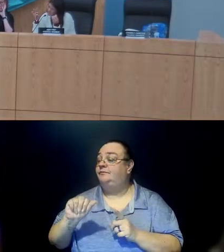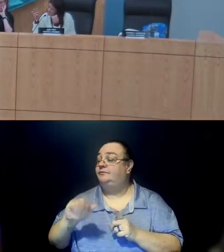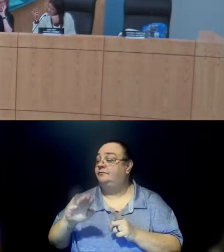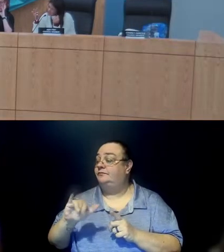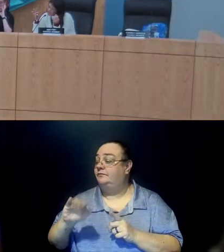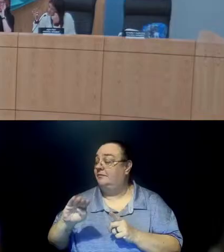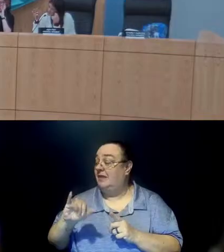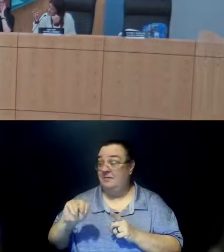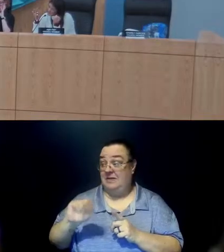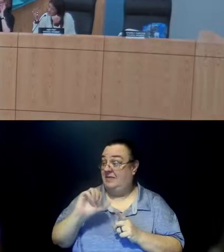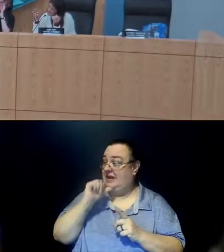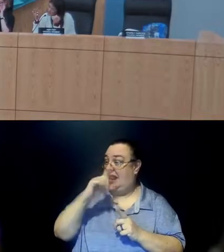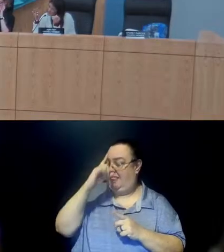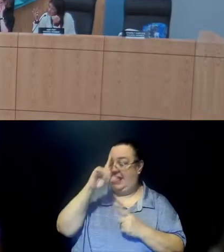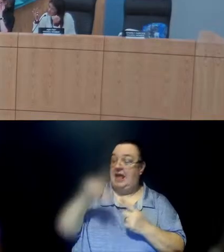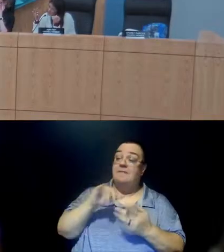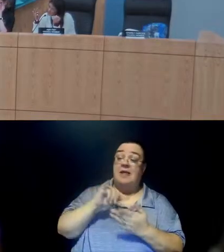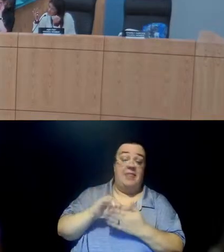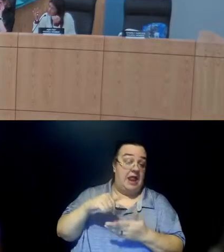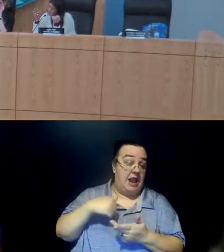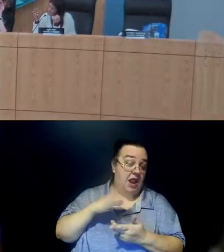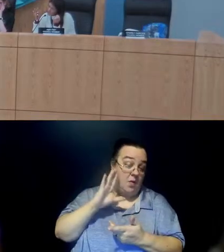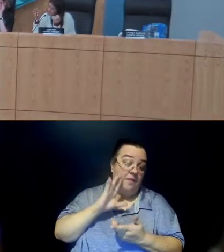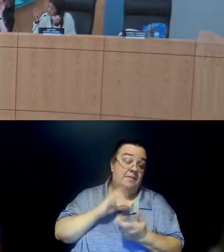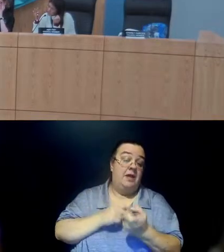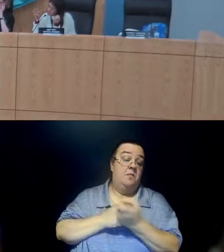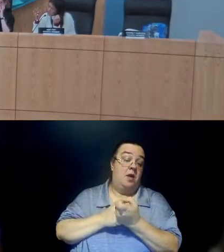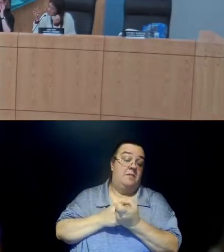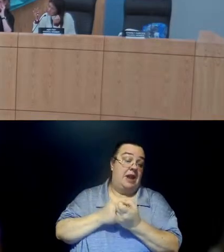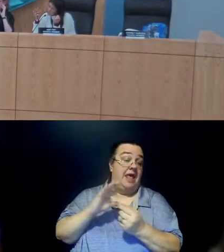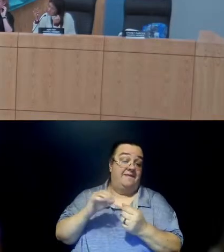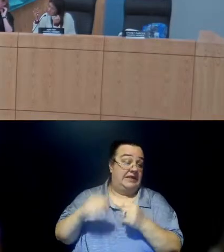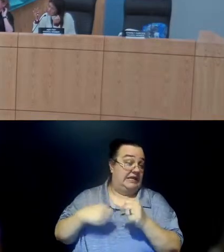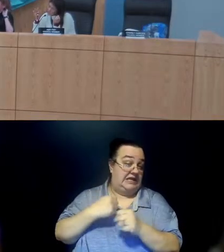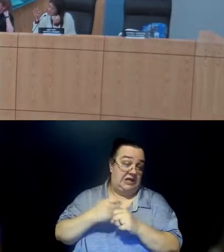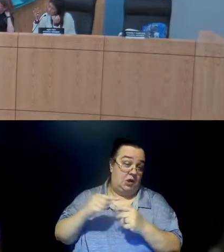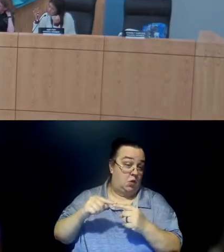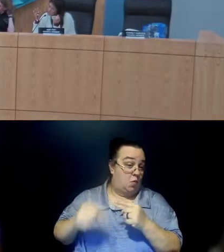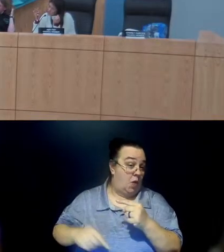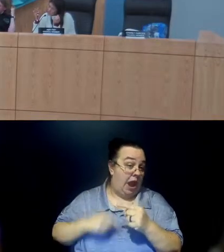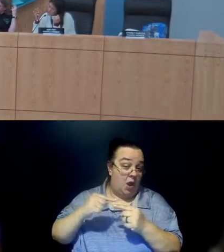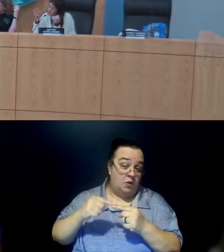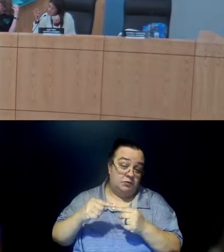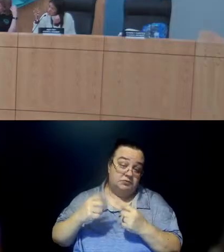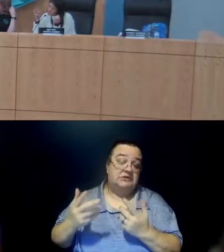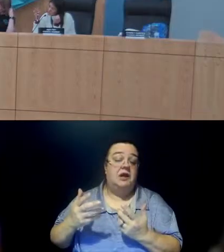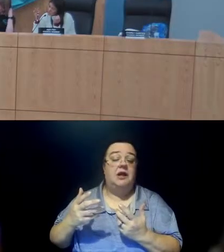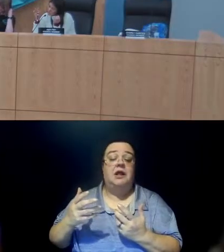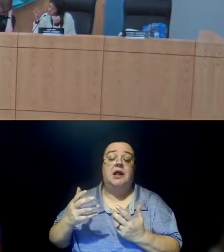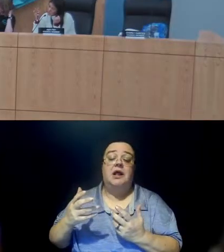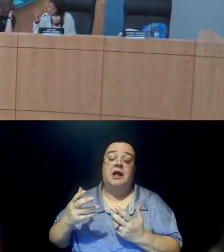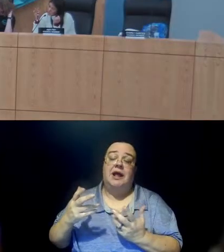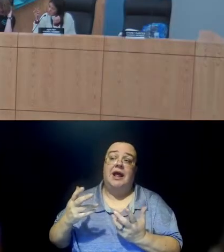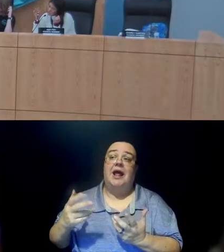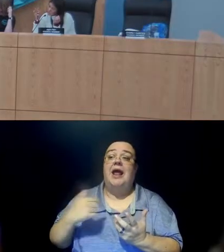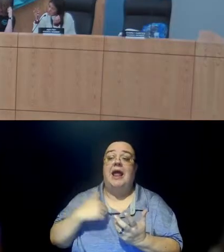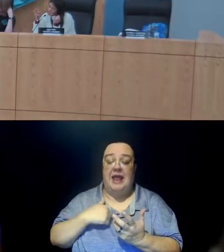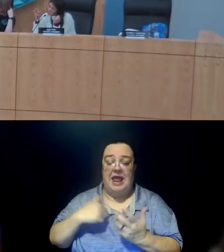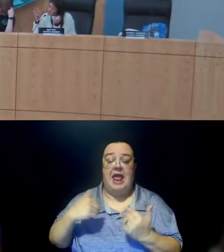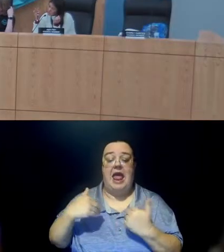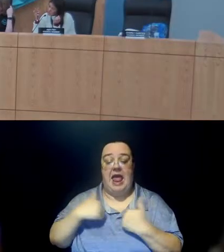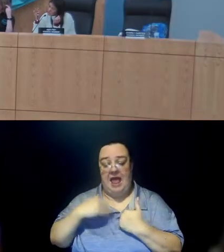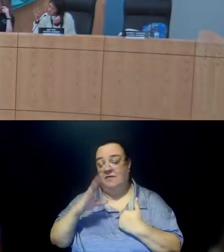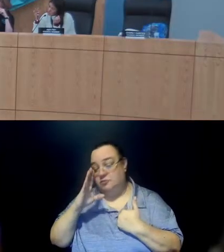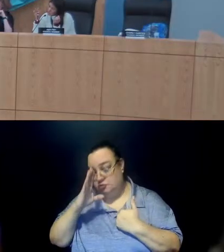that. I'd be a proponent of year-round. Look, I have direct knowledge of